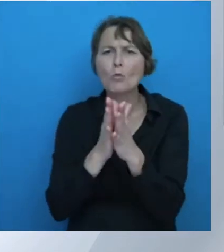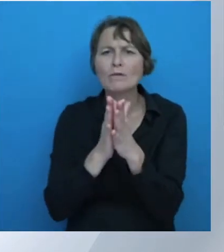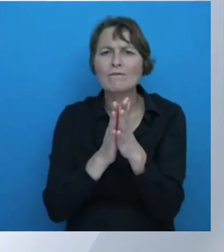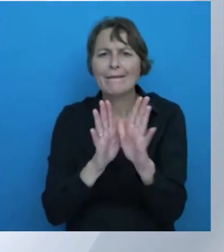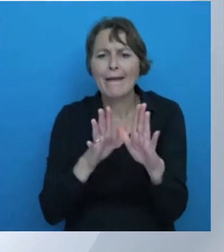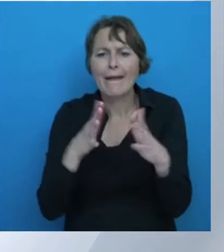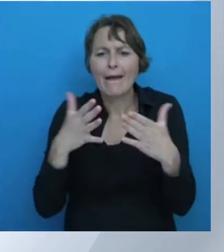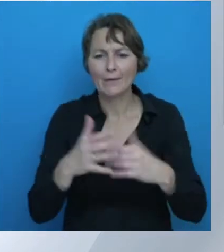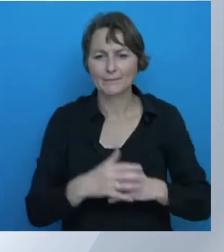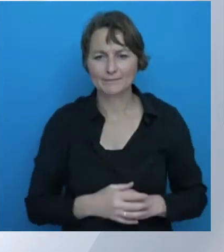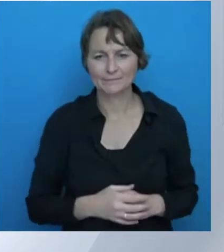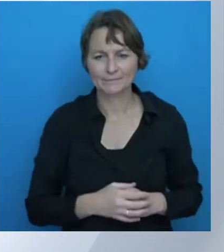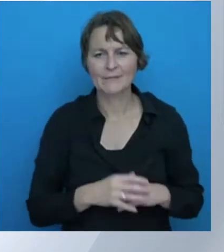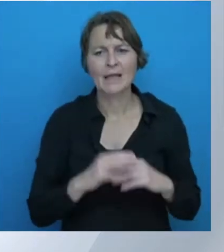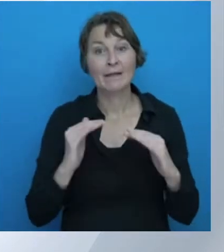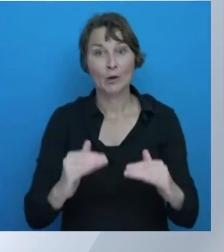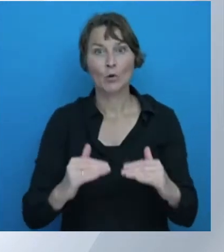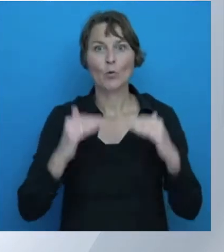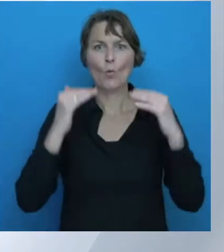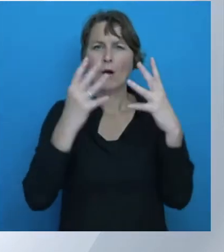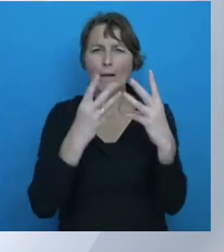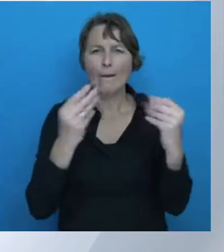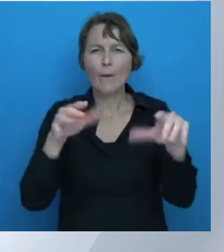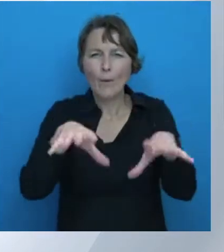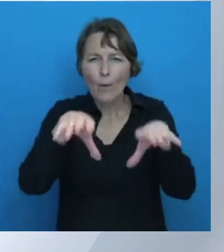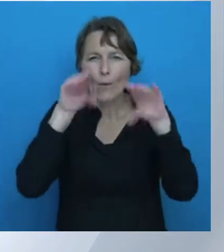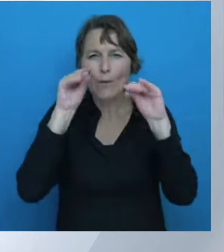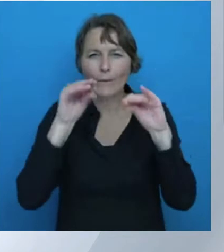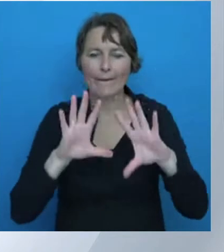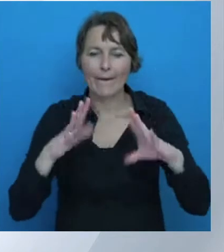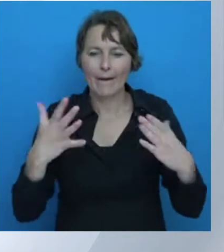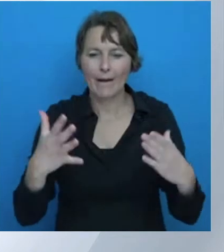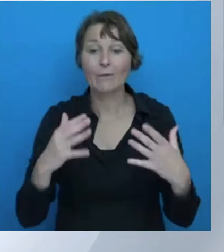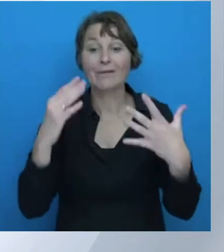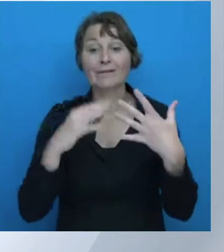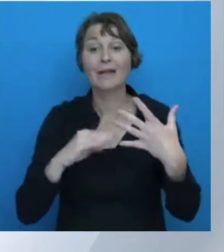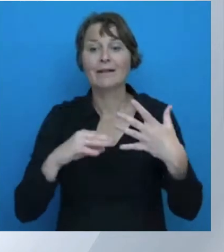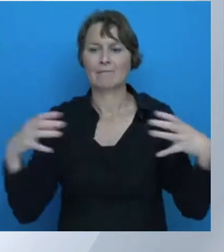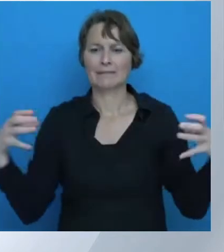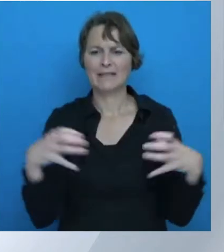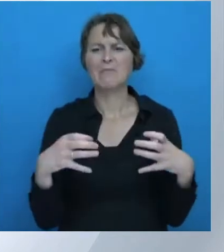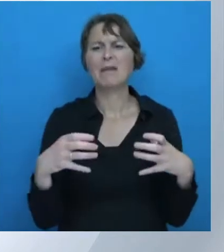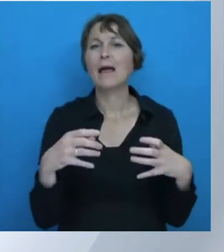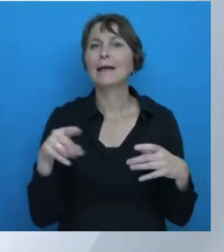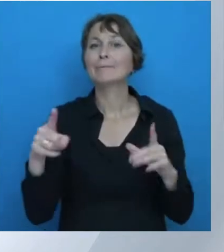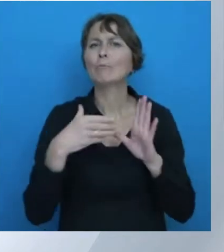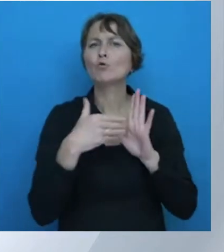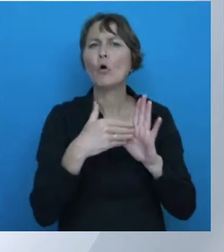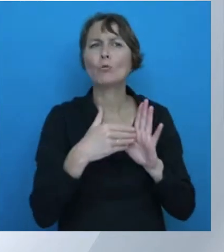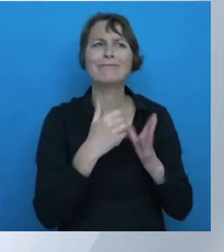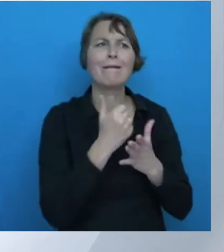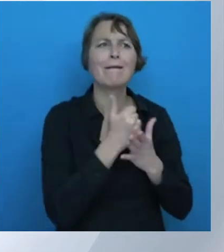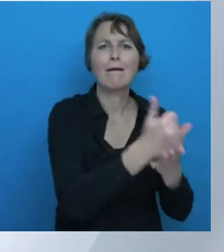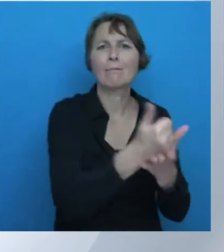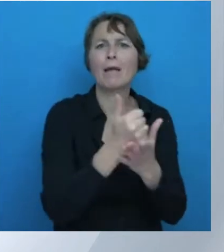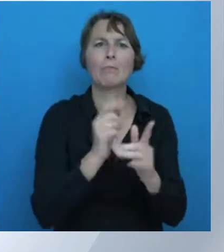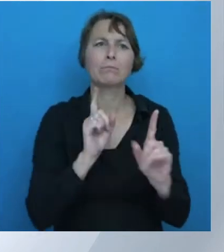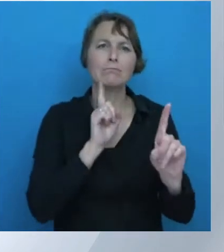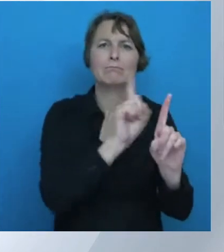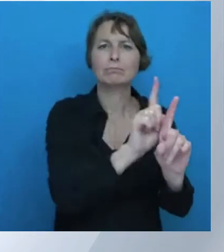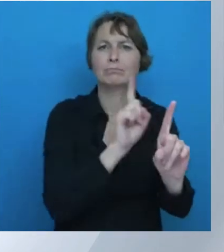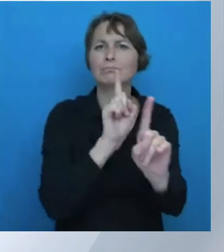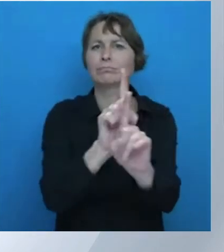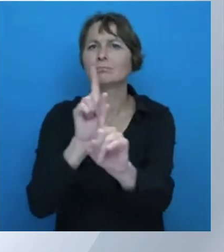of accessibility coaches to coach the agile teams, and finally, create an accessibility dashboard to